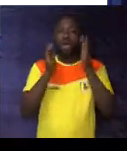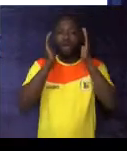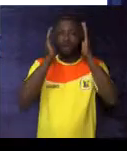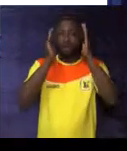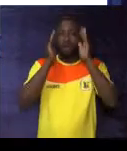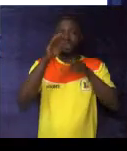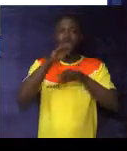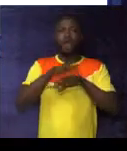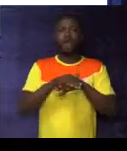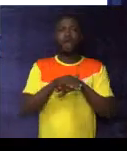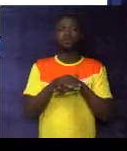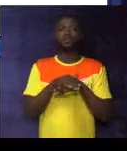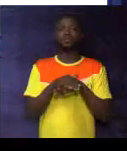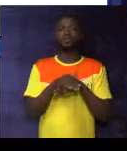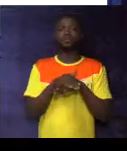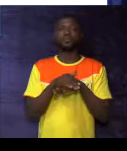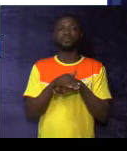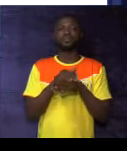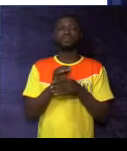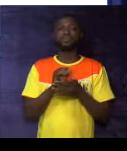we will be focusing on